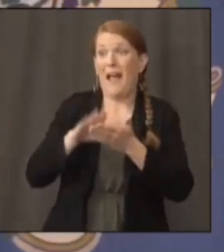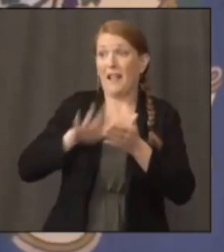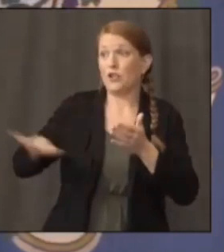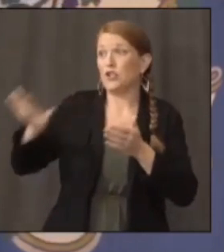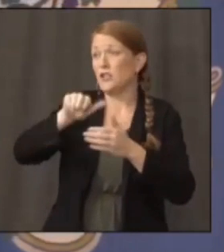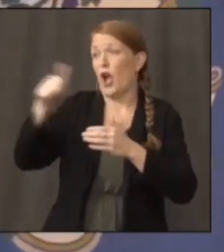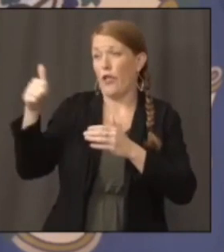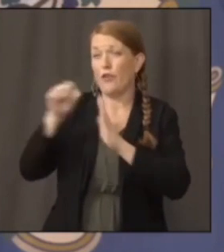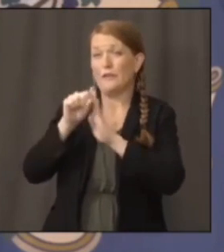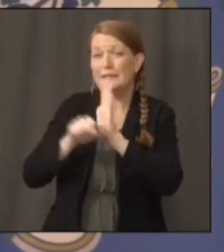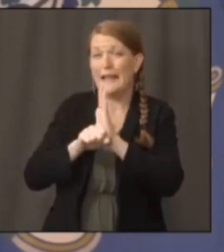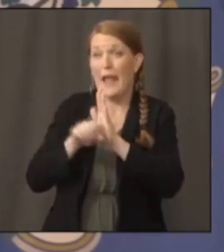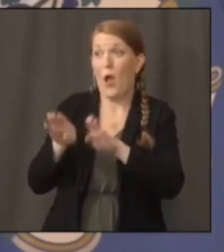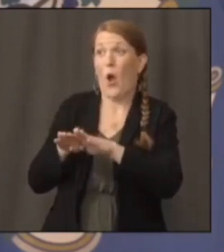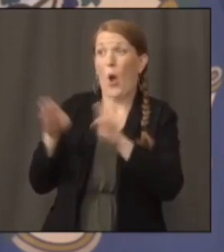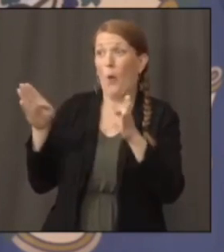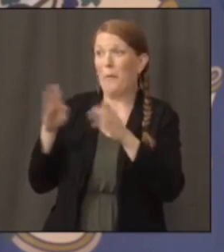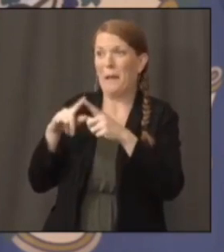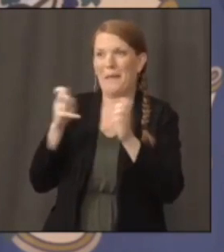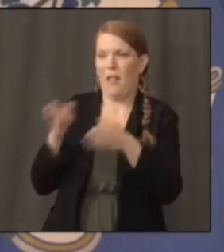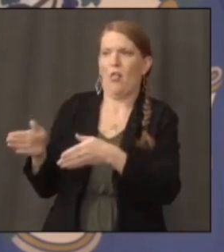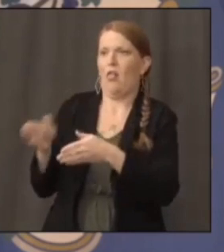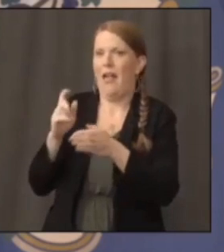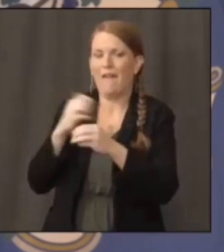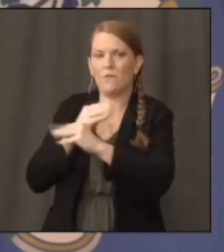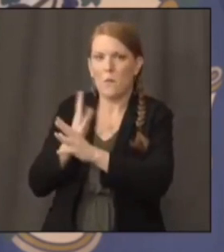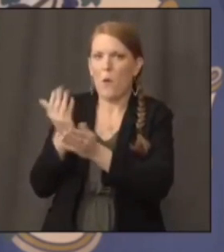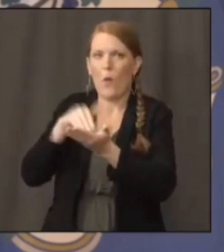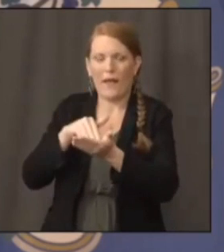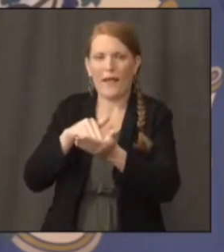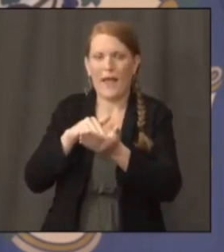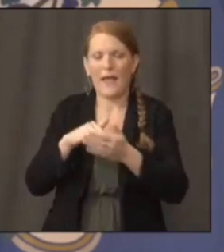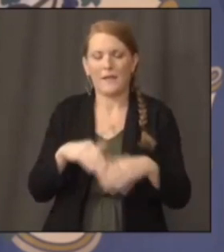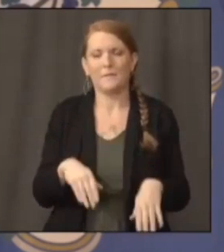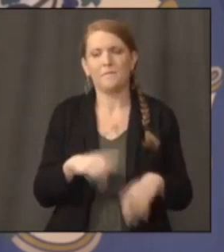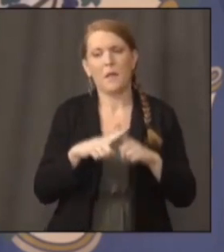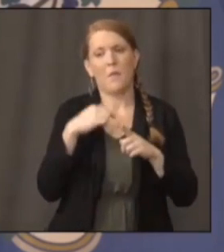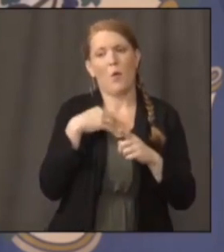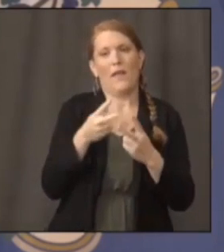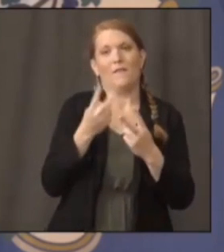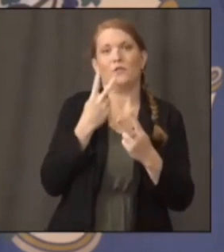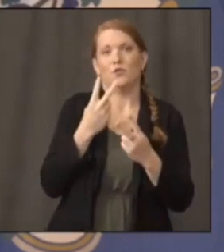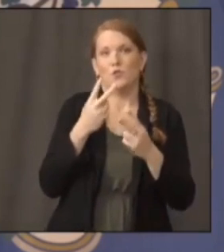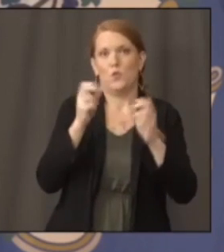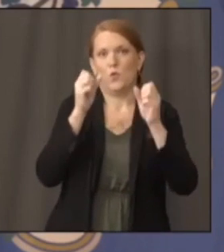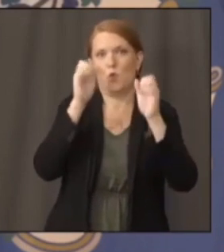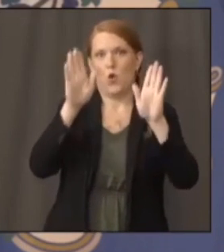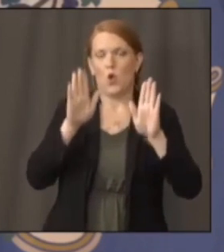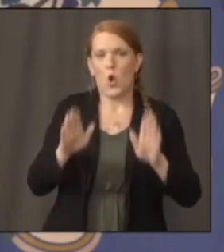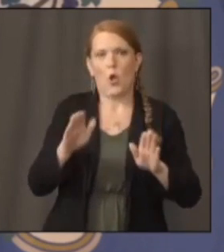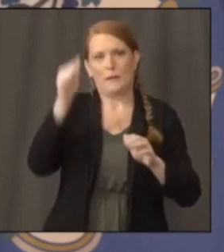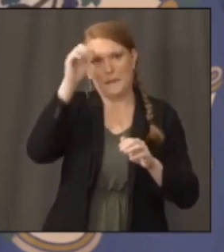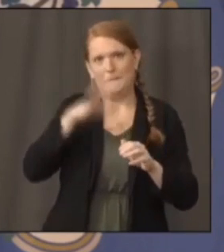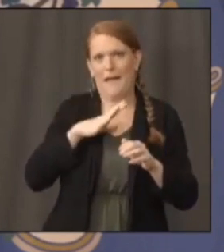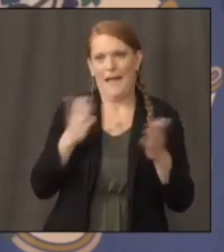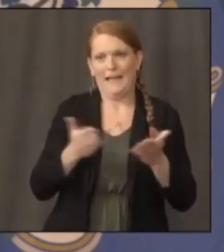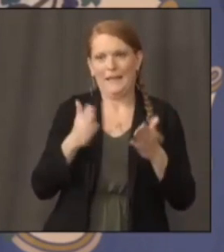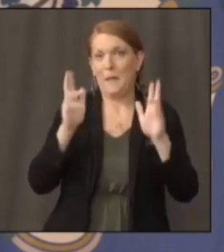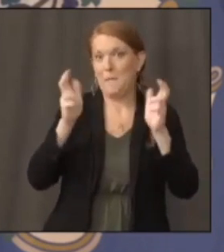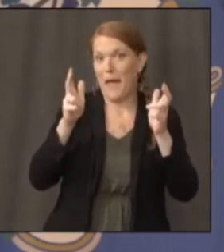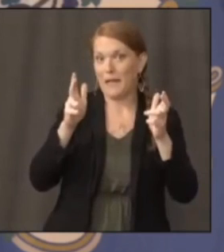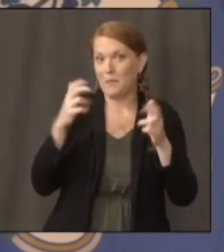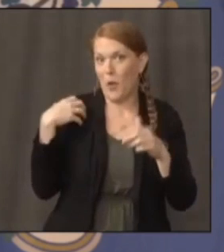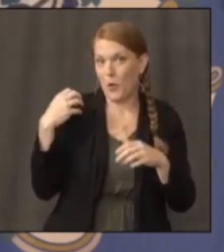but elsewhere in the country. And we've got two amazing guys here, coaches, basketball coaches, the